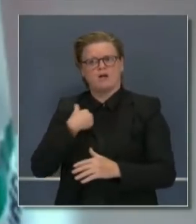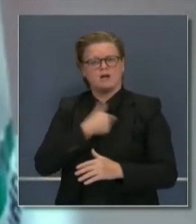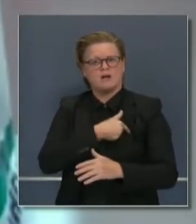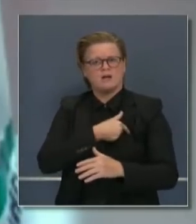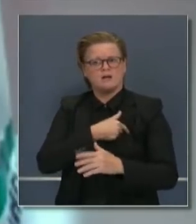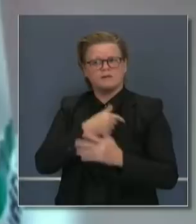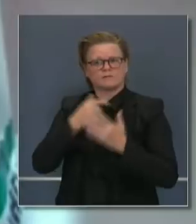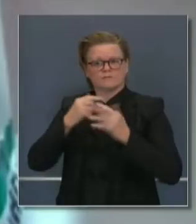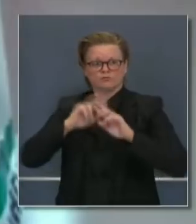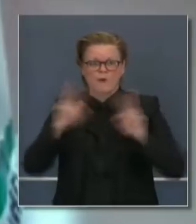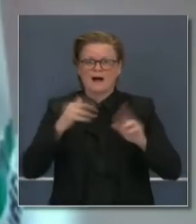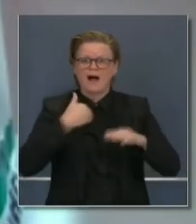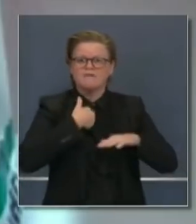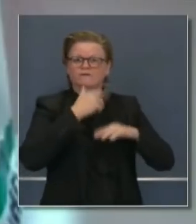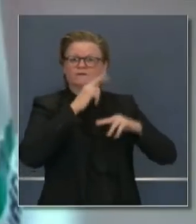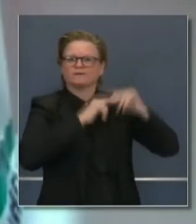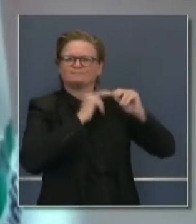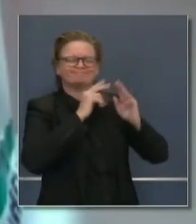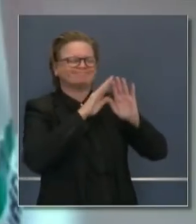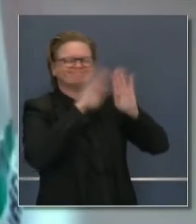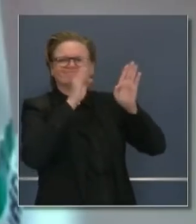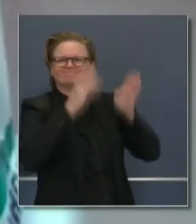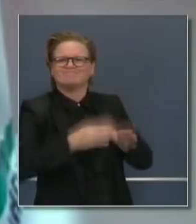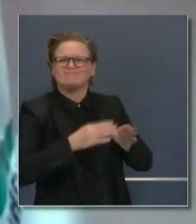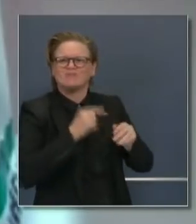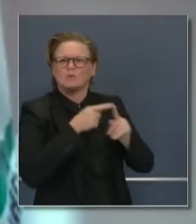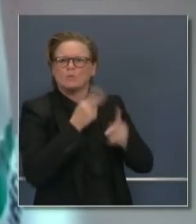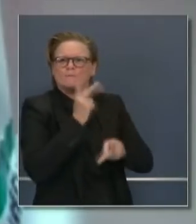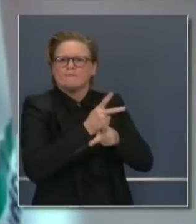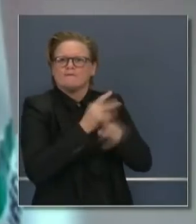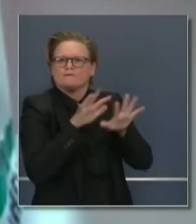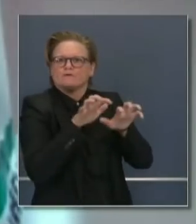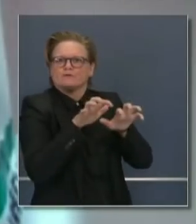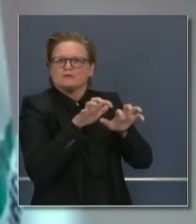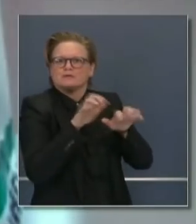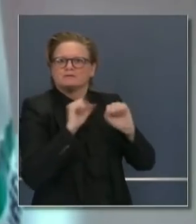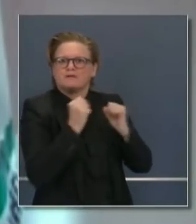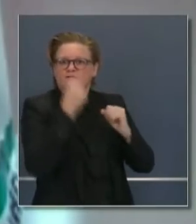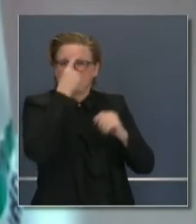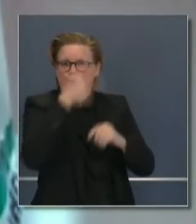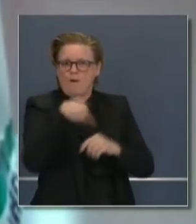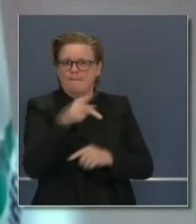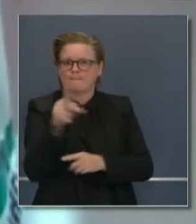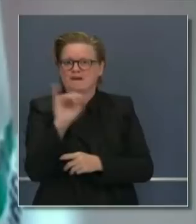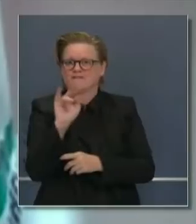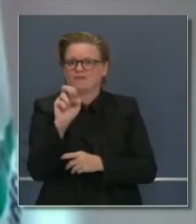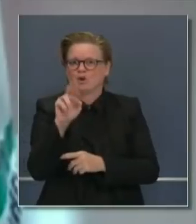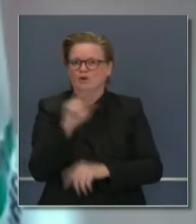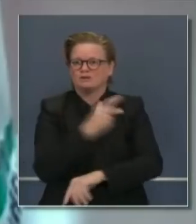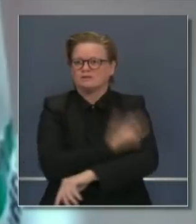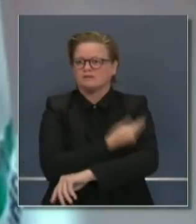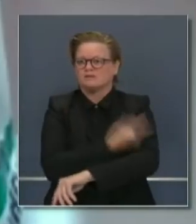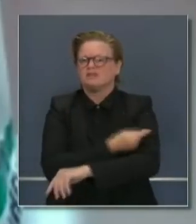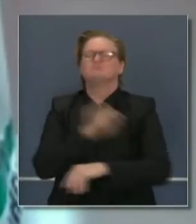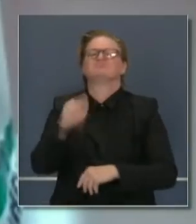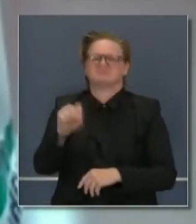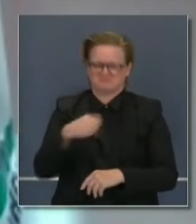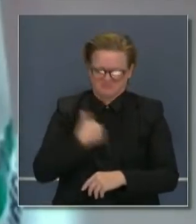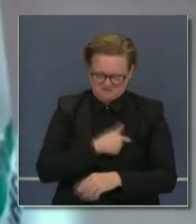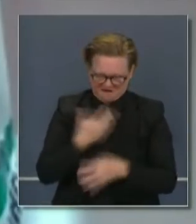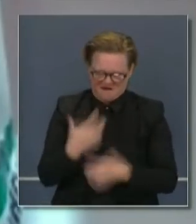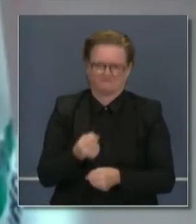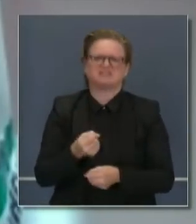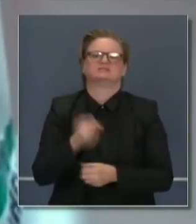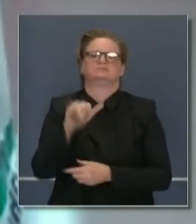327 with the freezer capacity at the local level, we have confidence at that volume that we